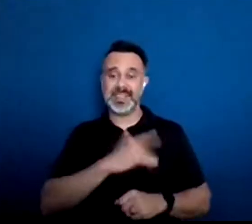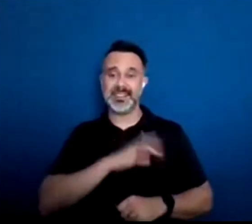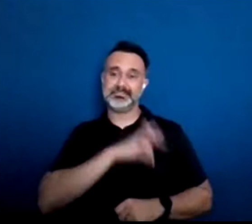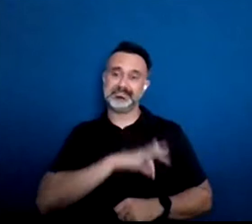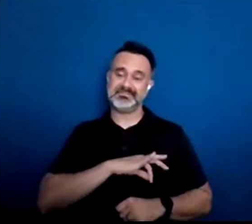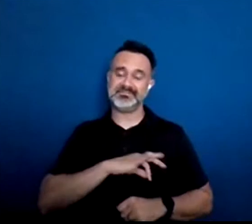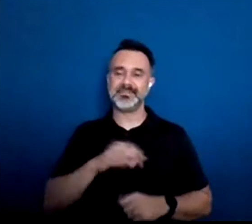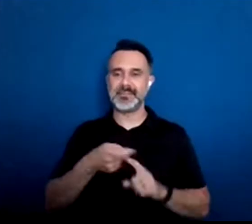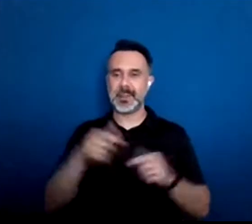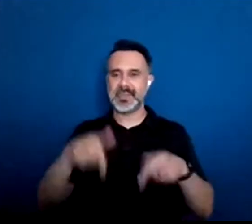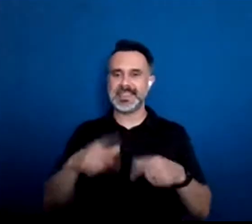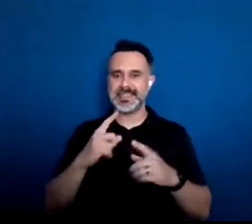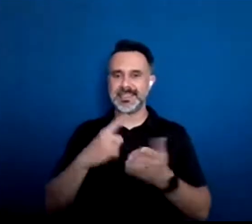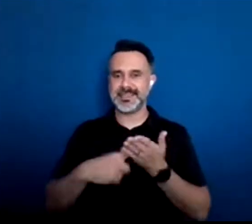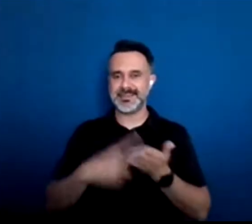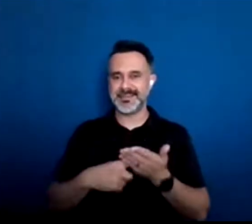questions.